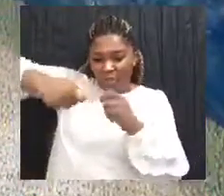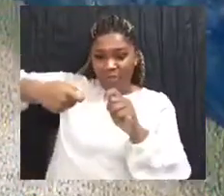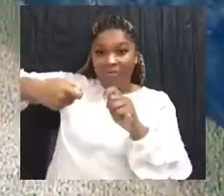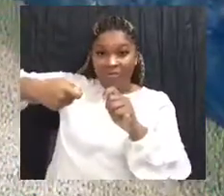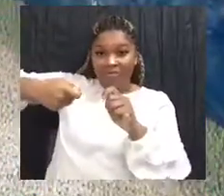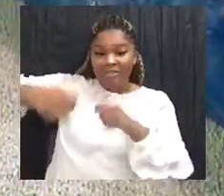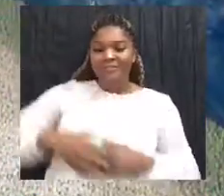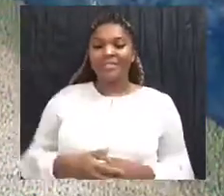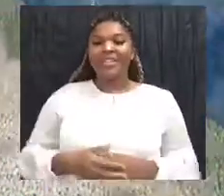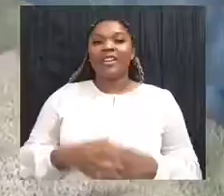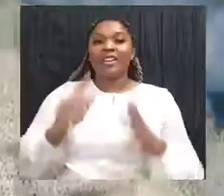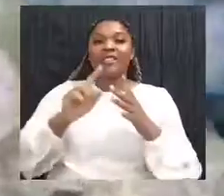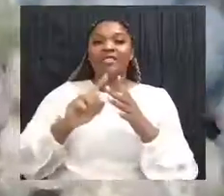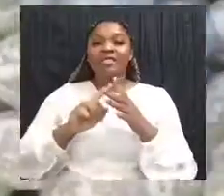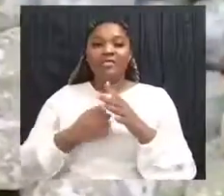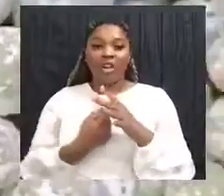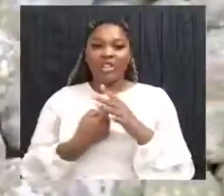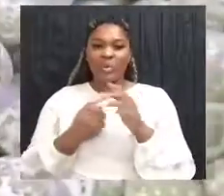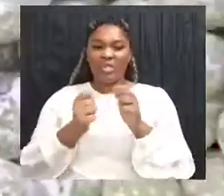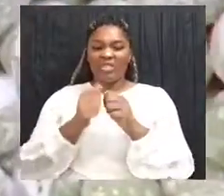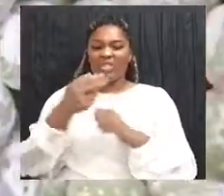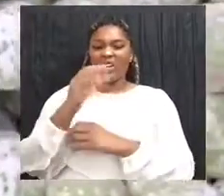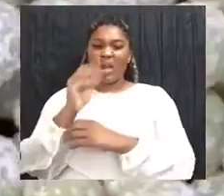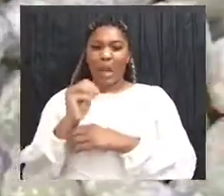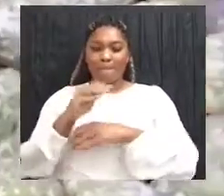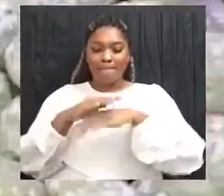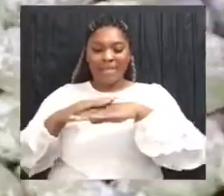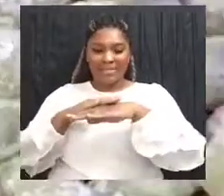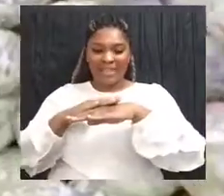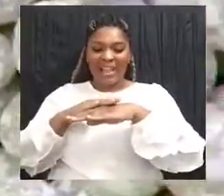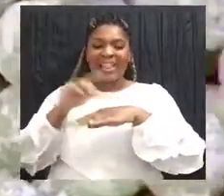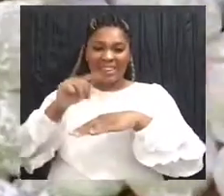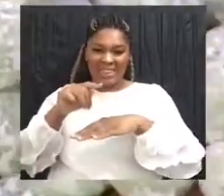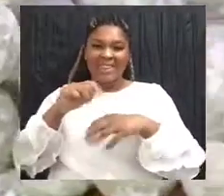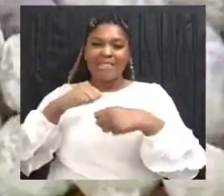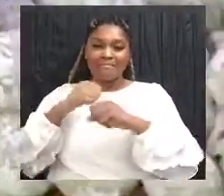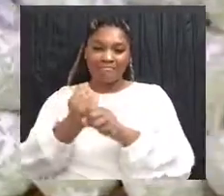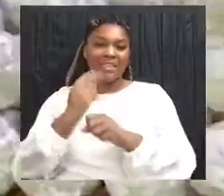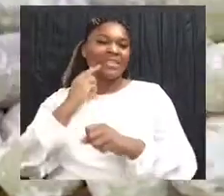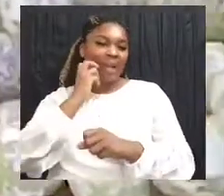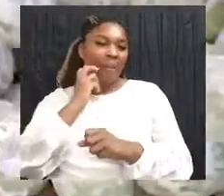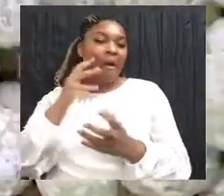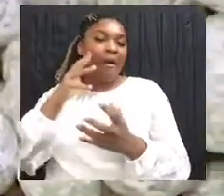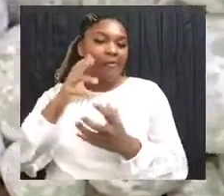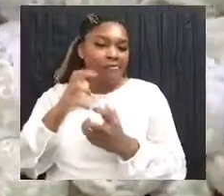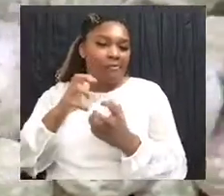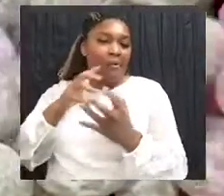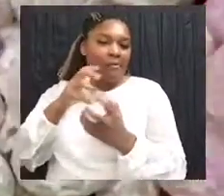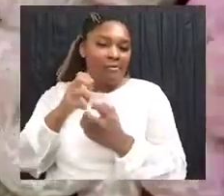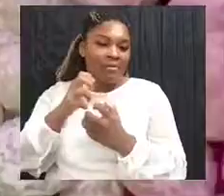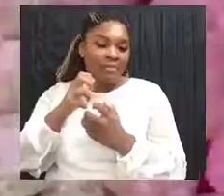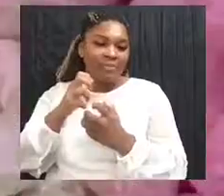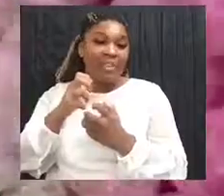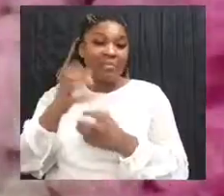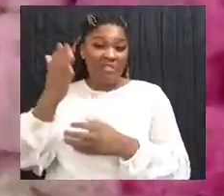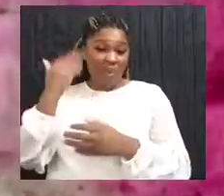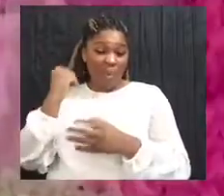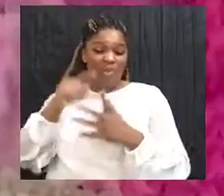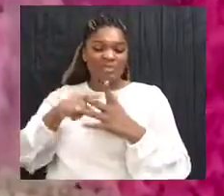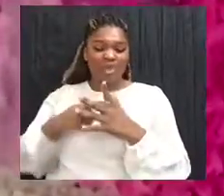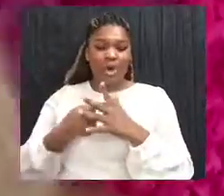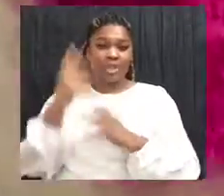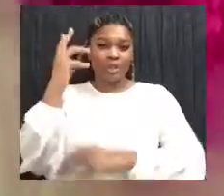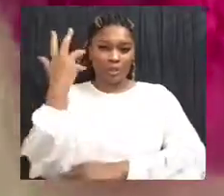It all starts with a gum base, the stuff that makes gum chewy. Traditionally, the base came from tree resin. Today,